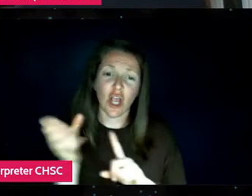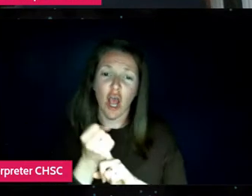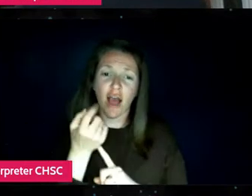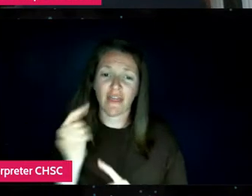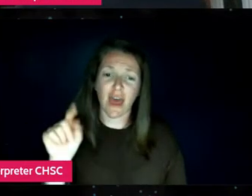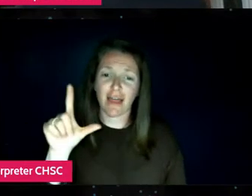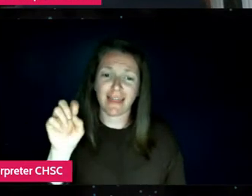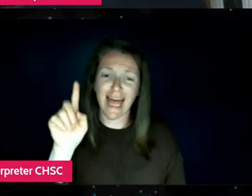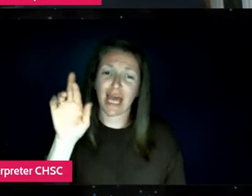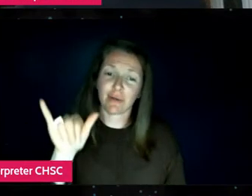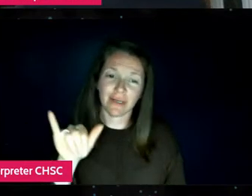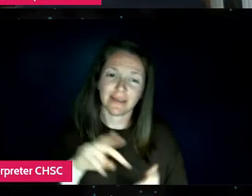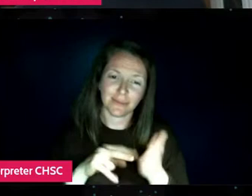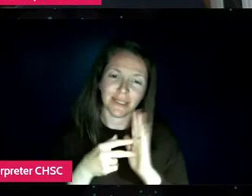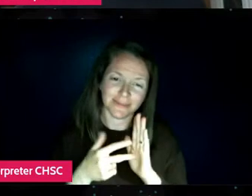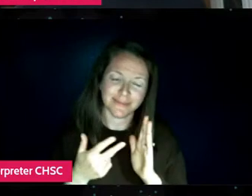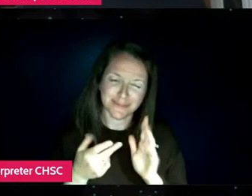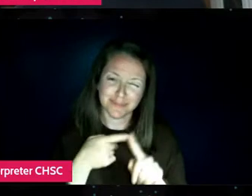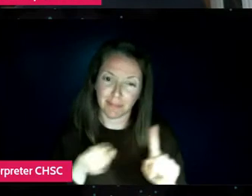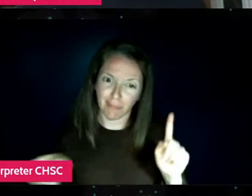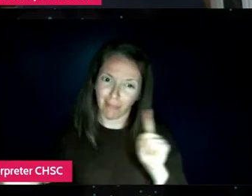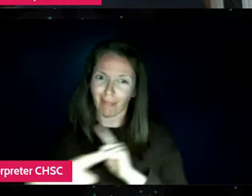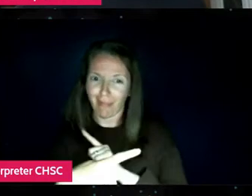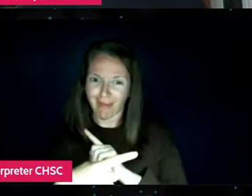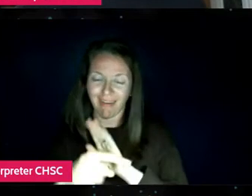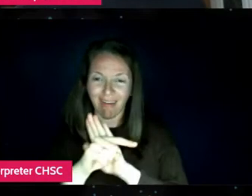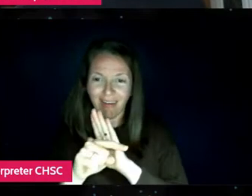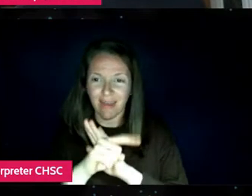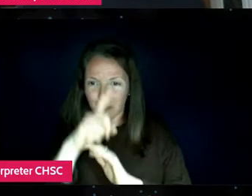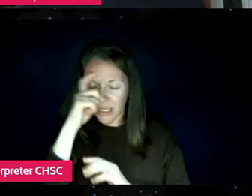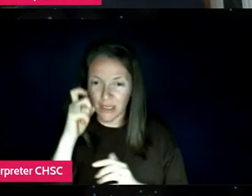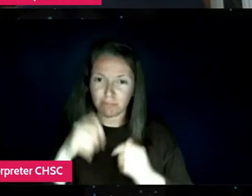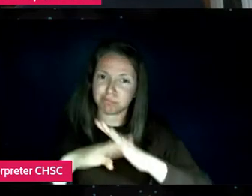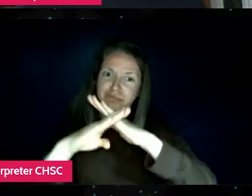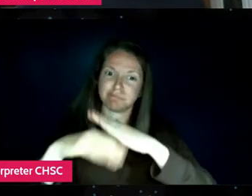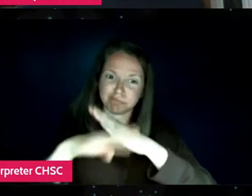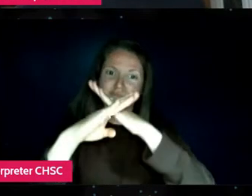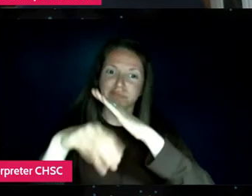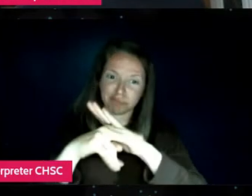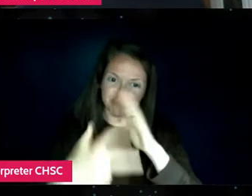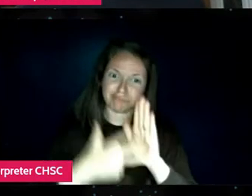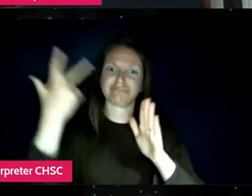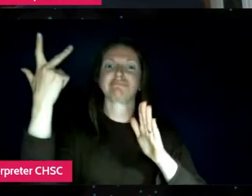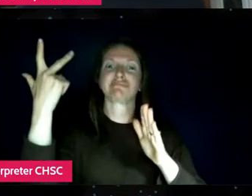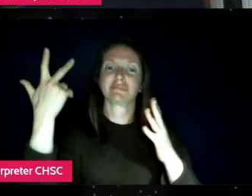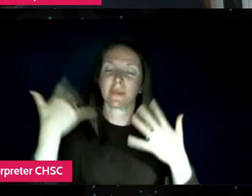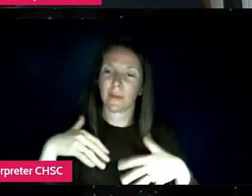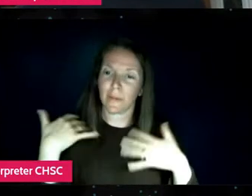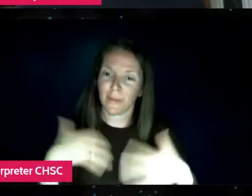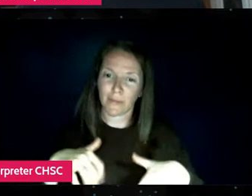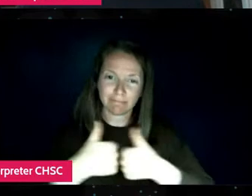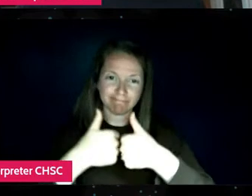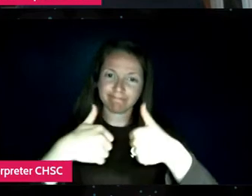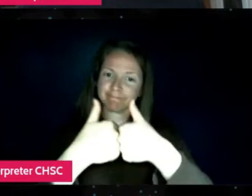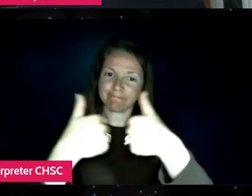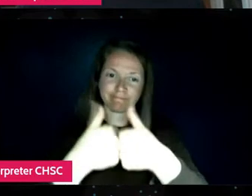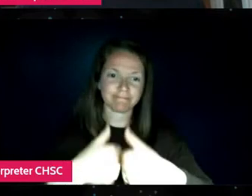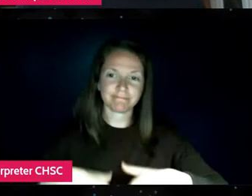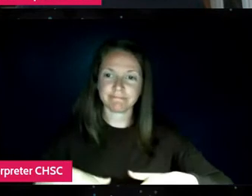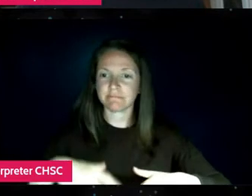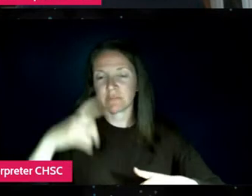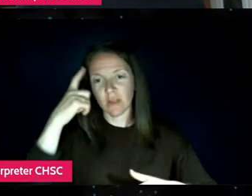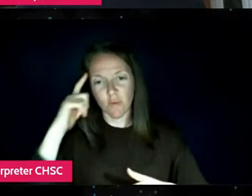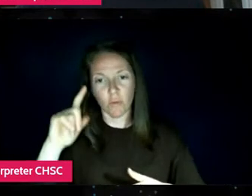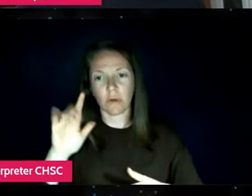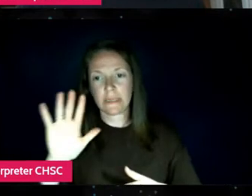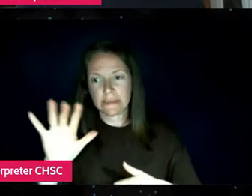with the ironic catch a phrase there, because of what obstacles he'd have to face in so many different elements